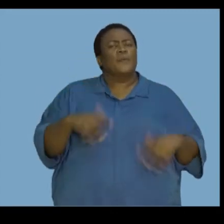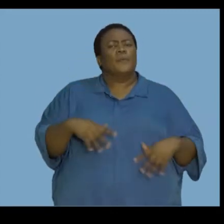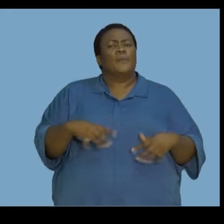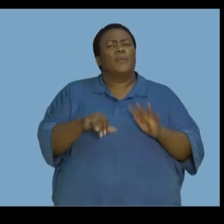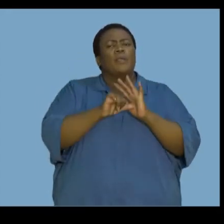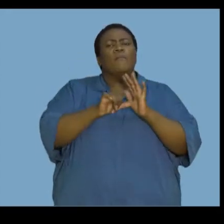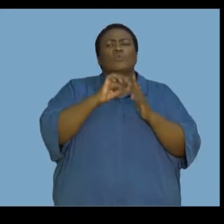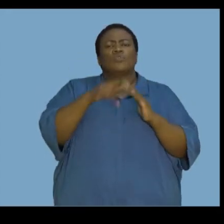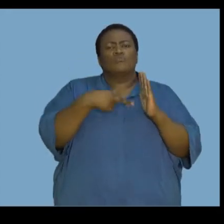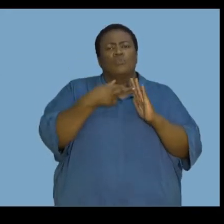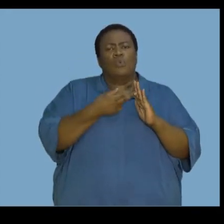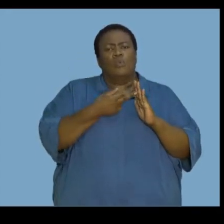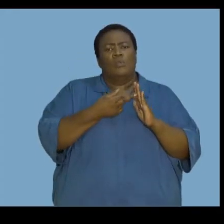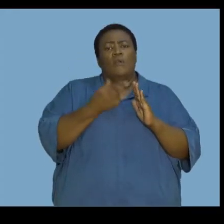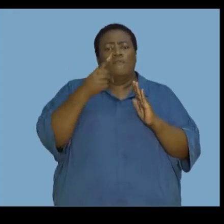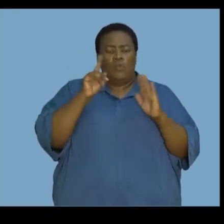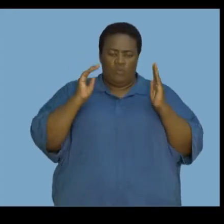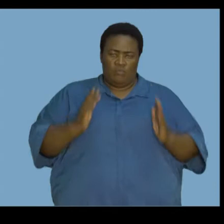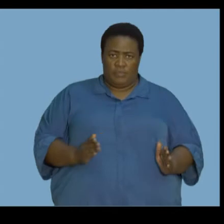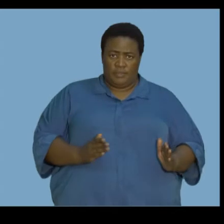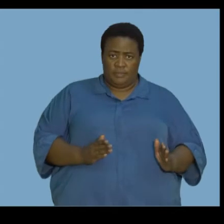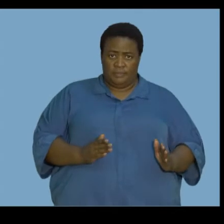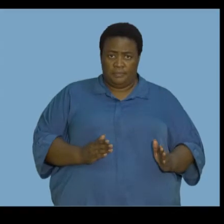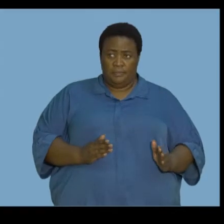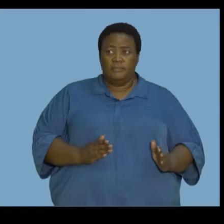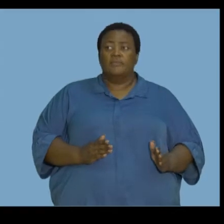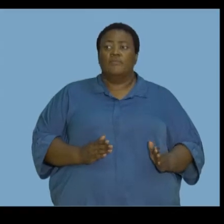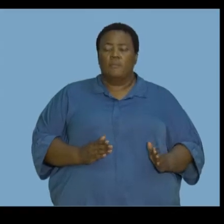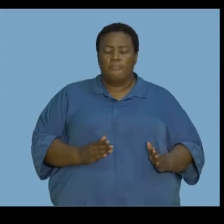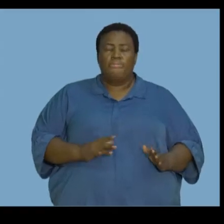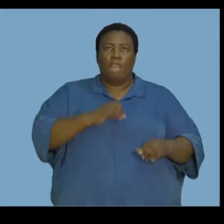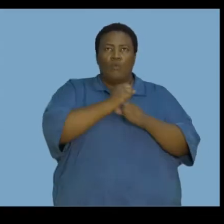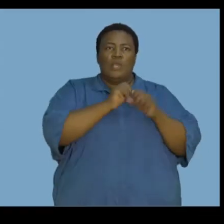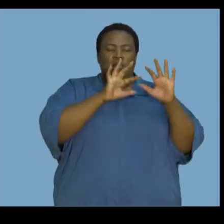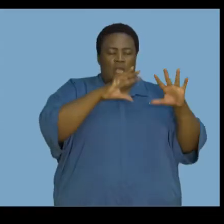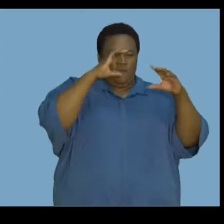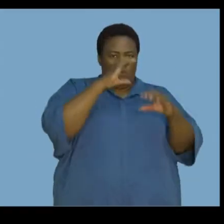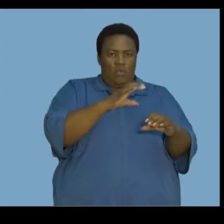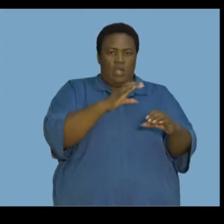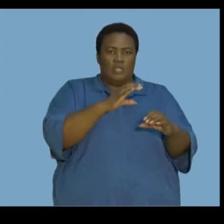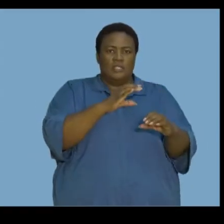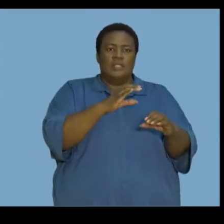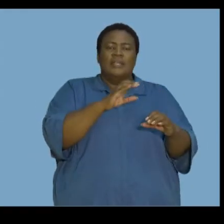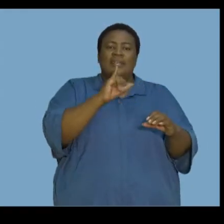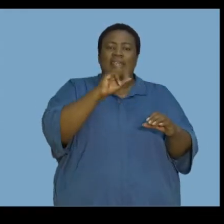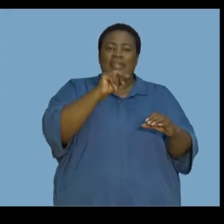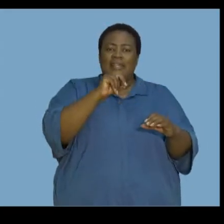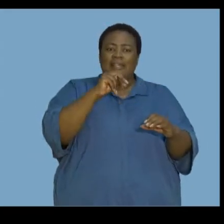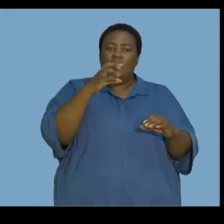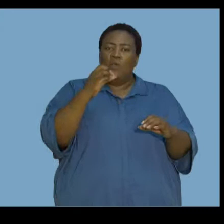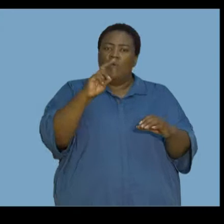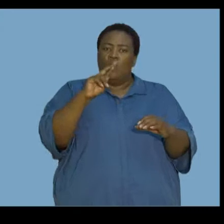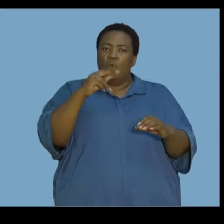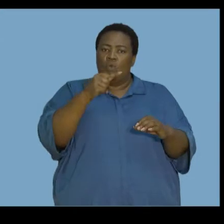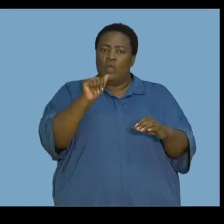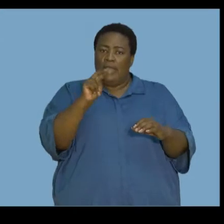role as a biological compound. Okay, we spent some time in grade 10 looking at inorganic chemistry, where we talk about life